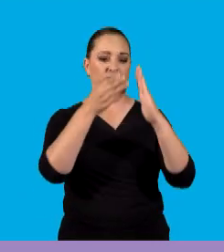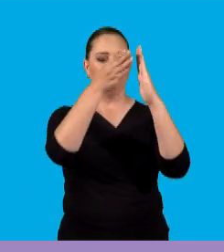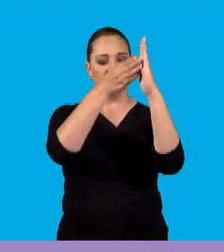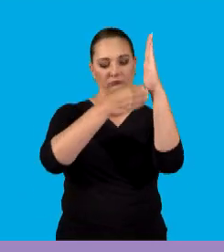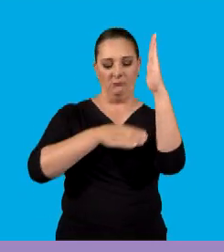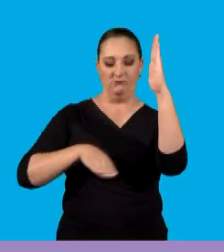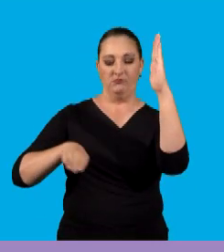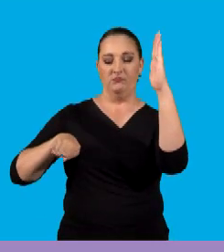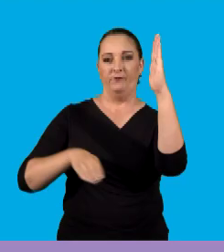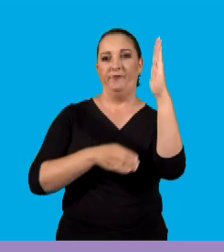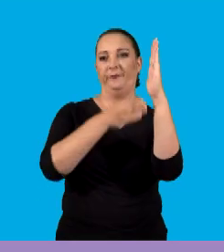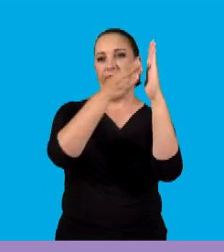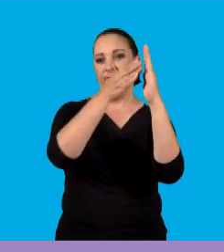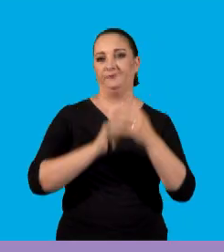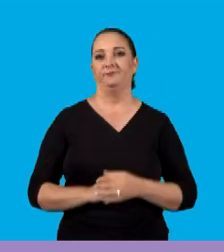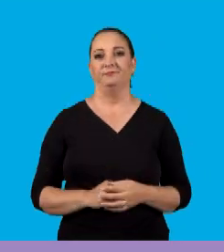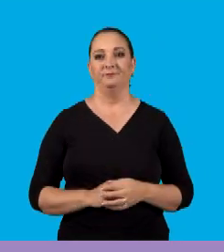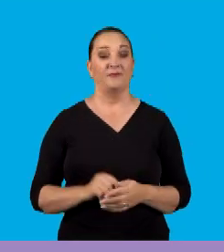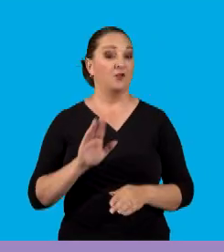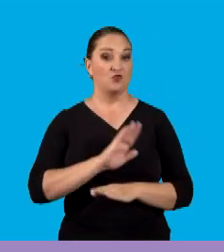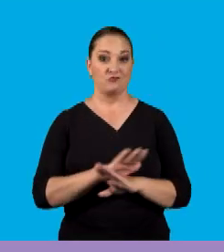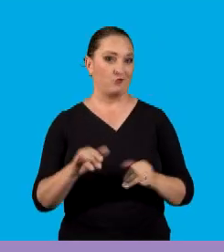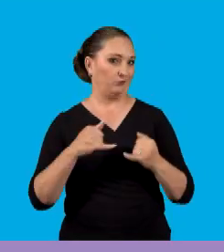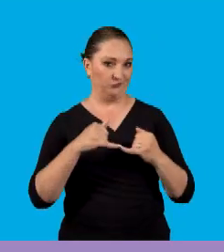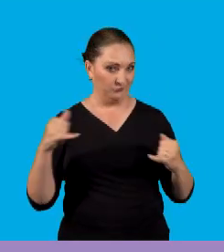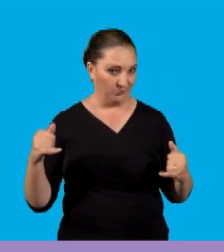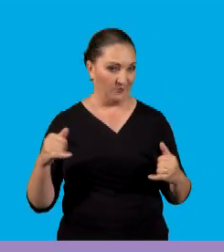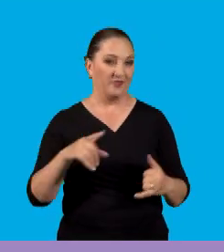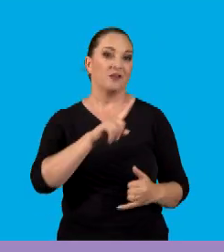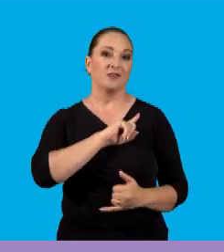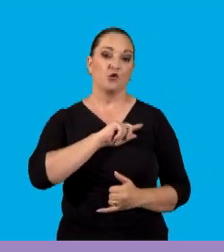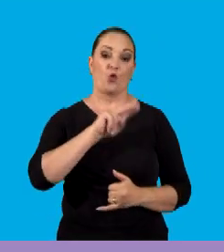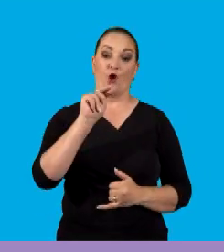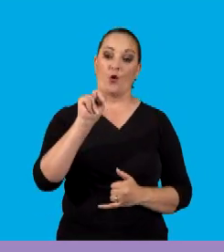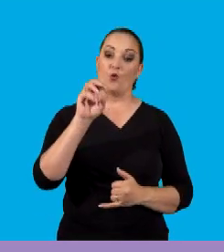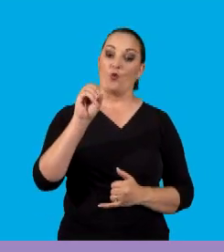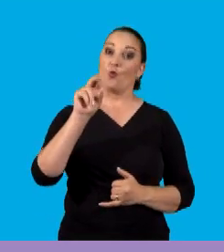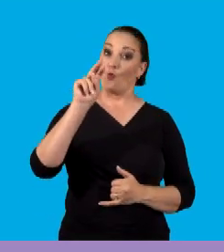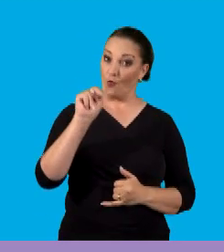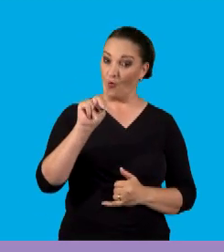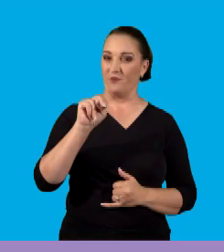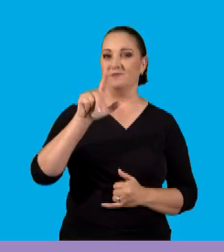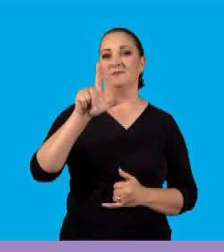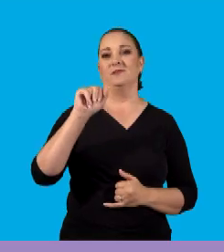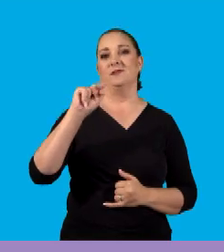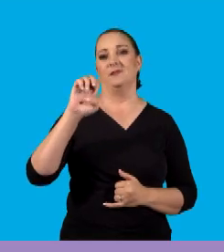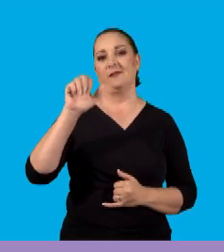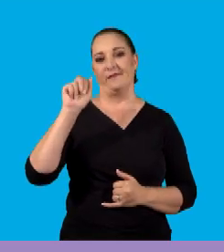it forms a curve, which we can clearly see it is not straight, which means it is